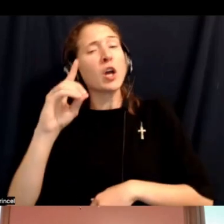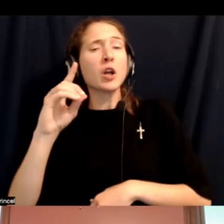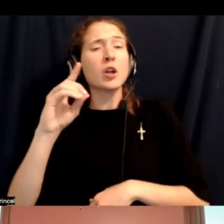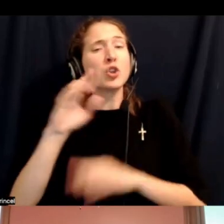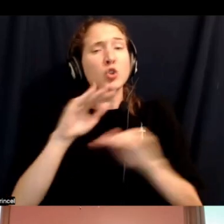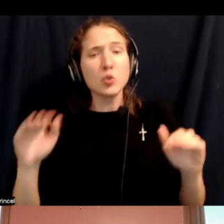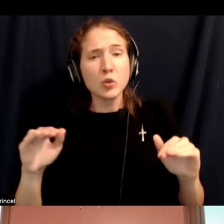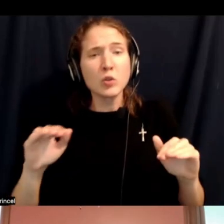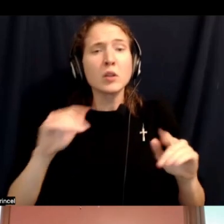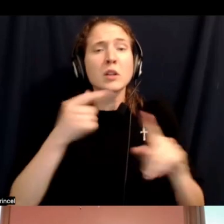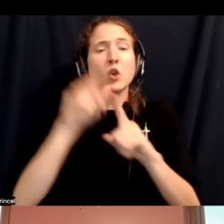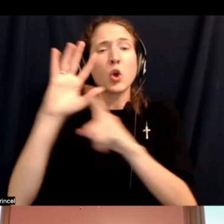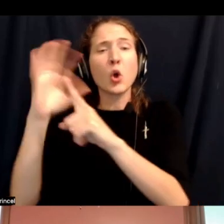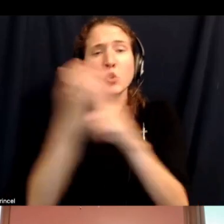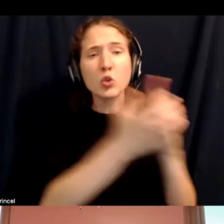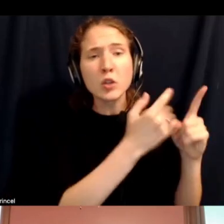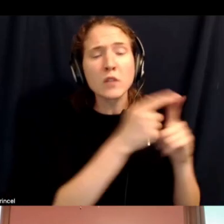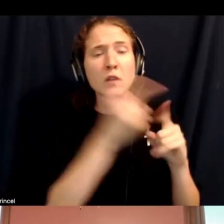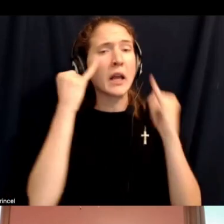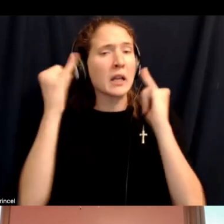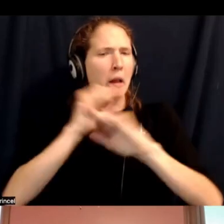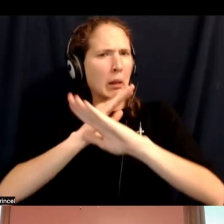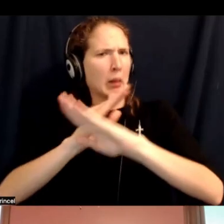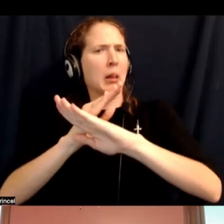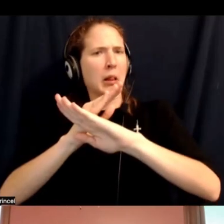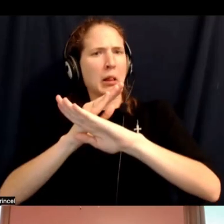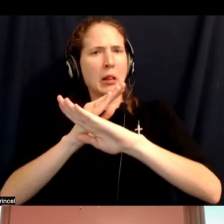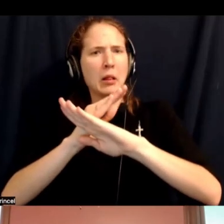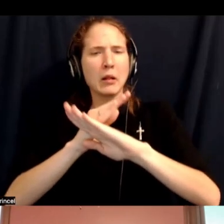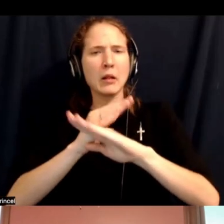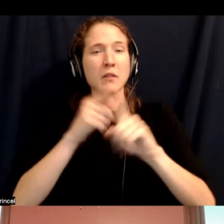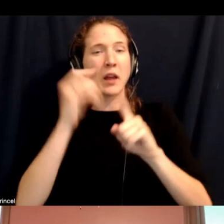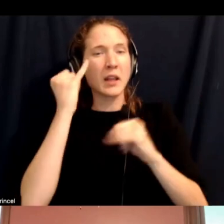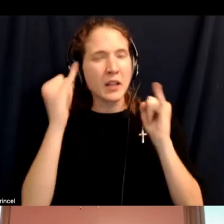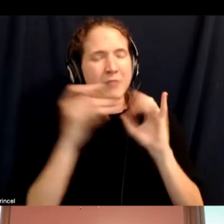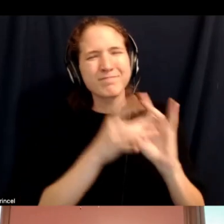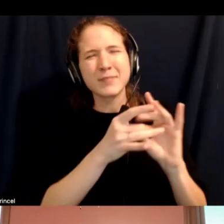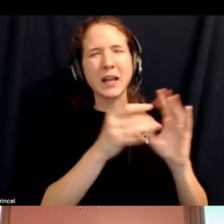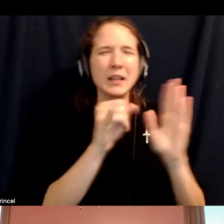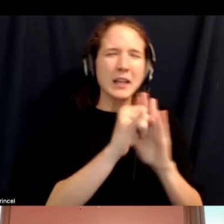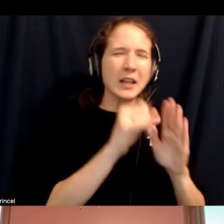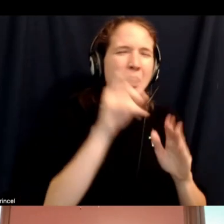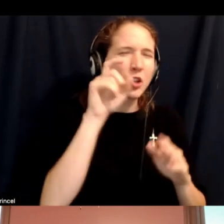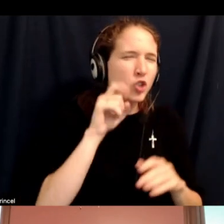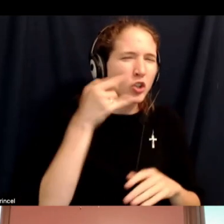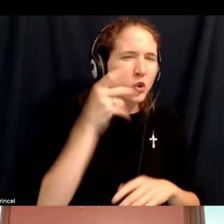cultures, other ideas about identity and gender, yes, but that